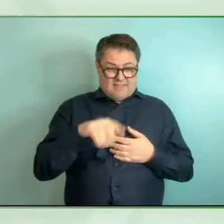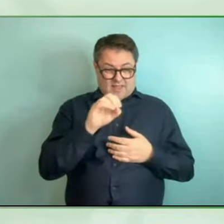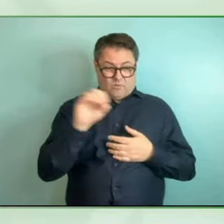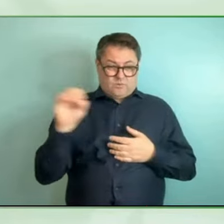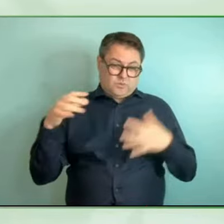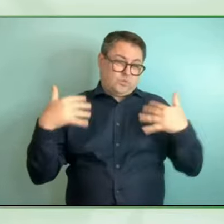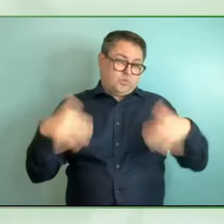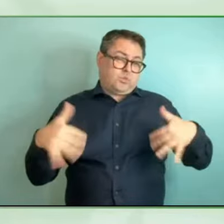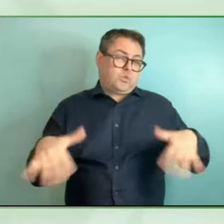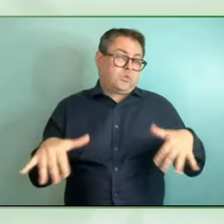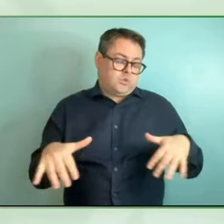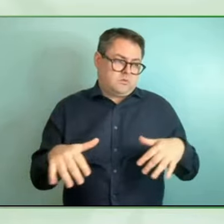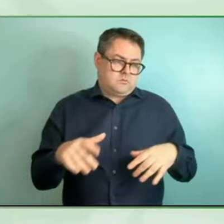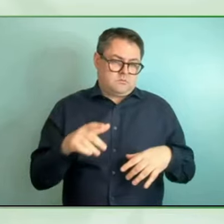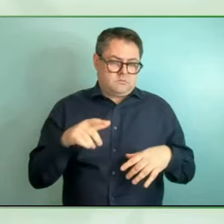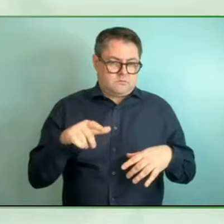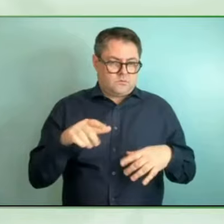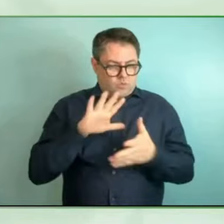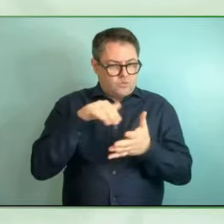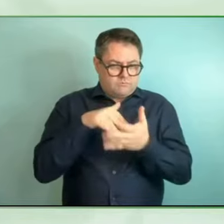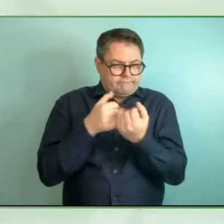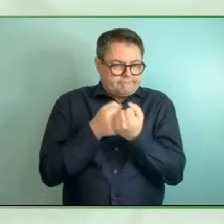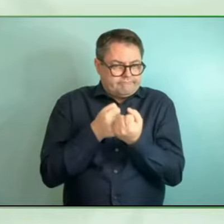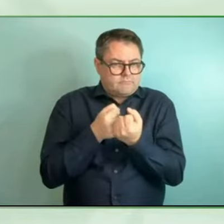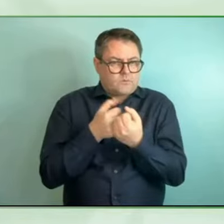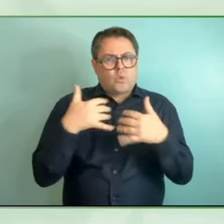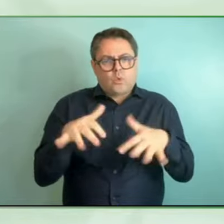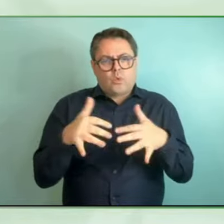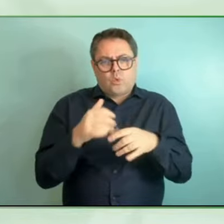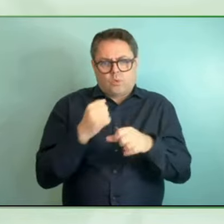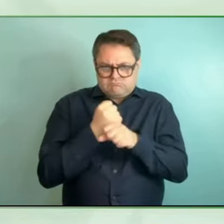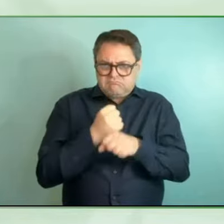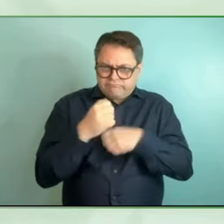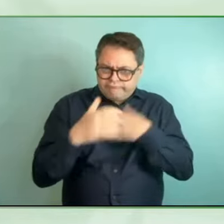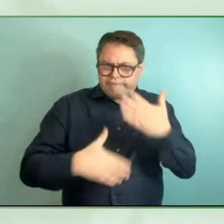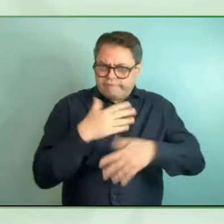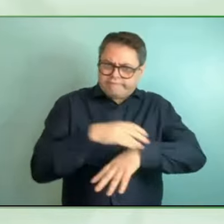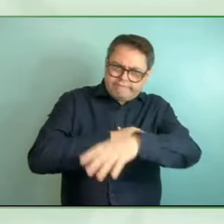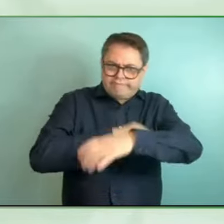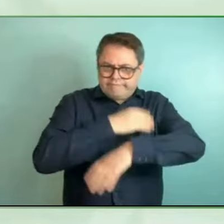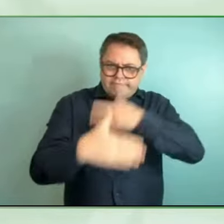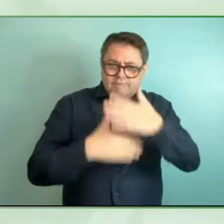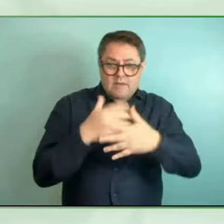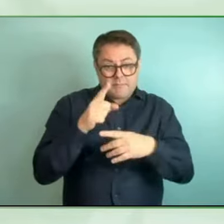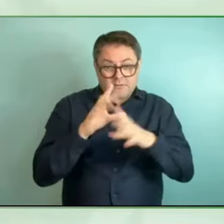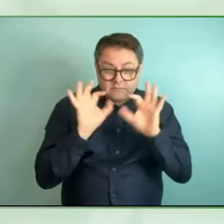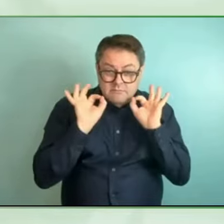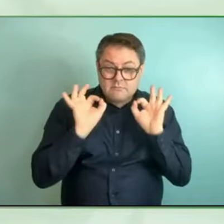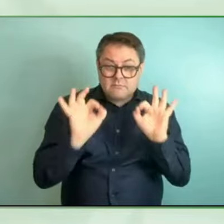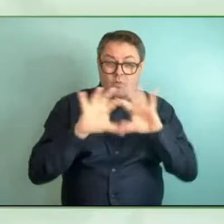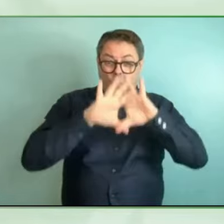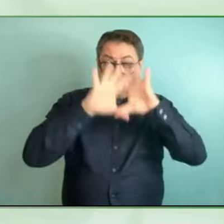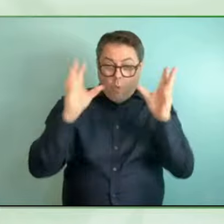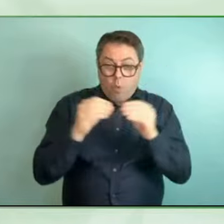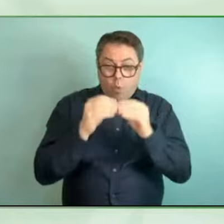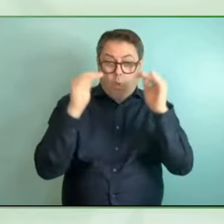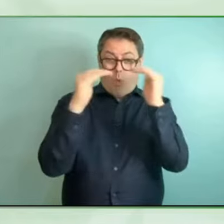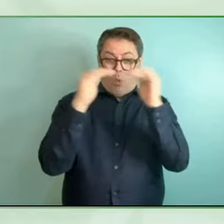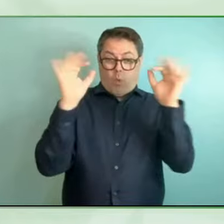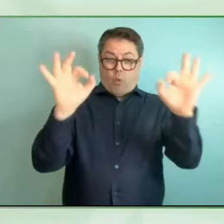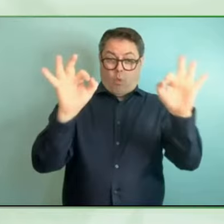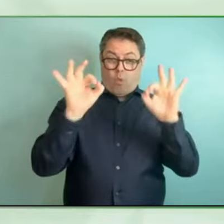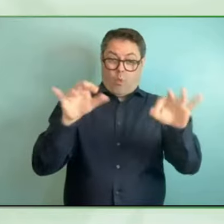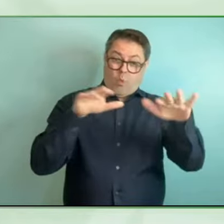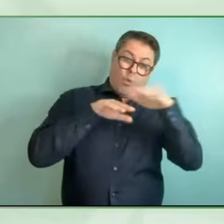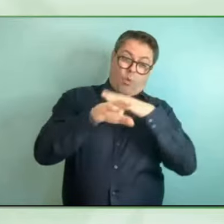still it's not working for everyone. It's not enough. So what is the roadblock? And what I can